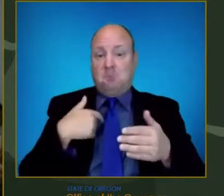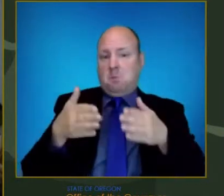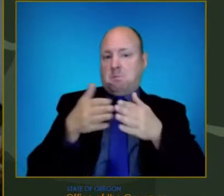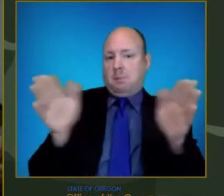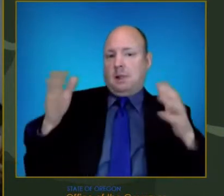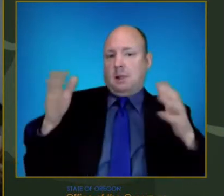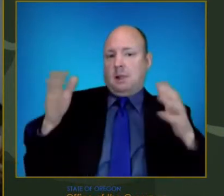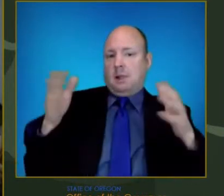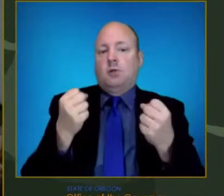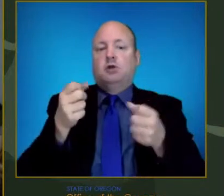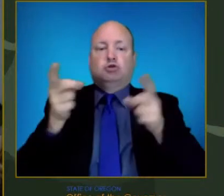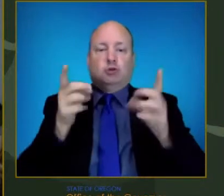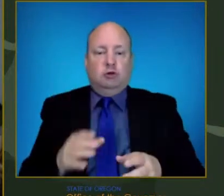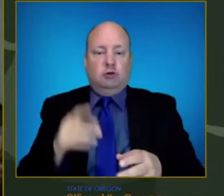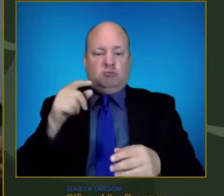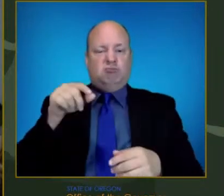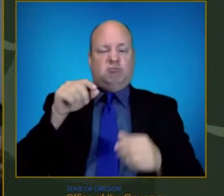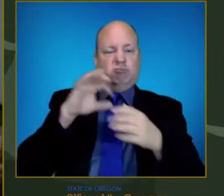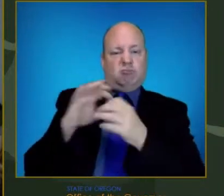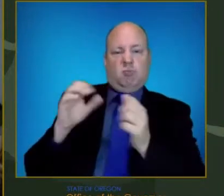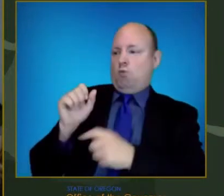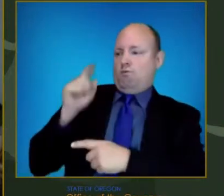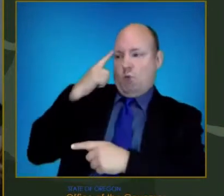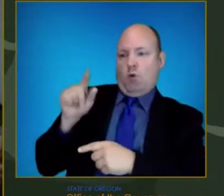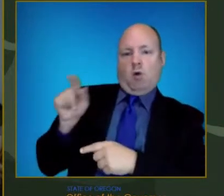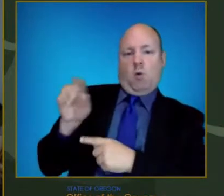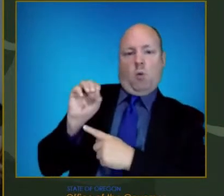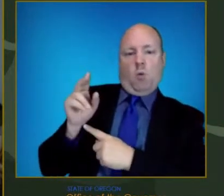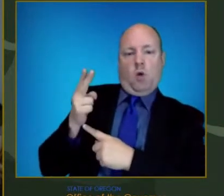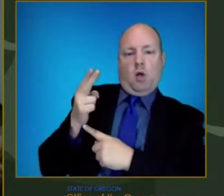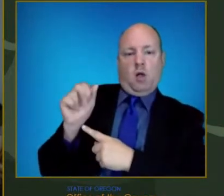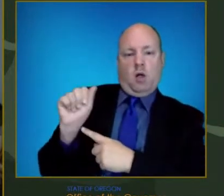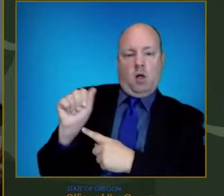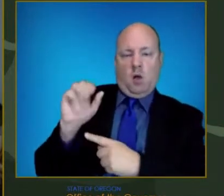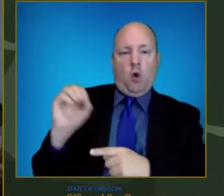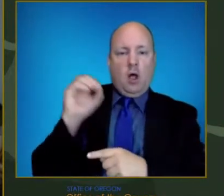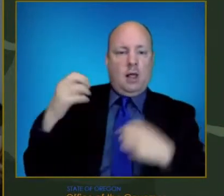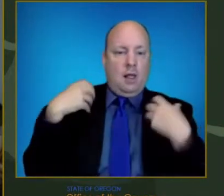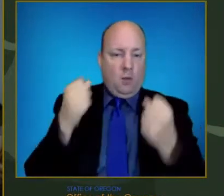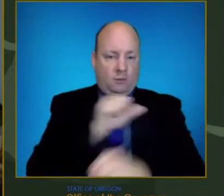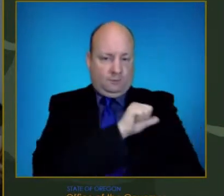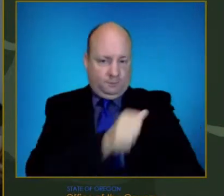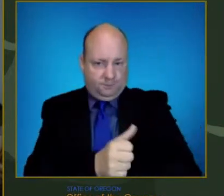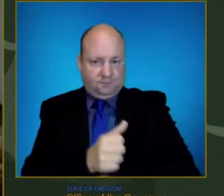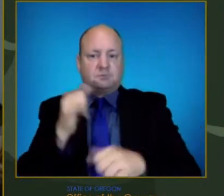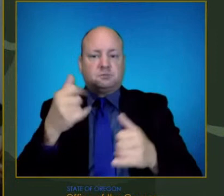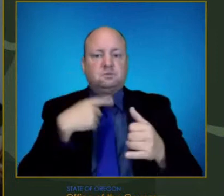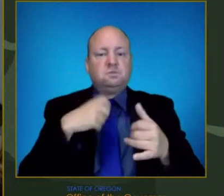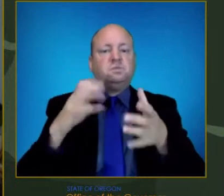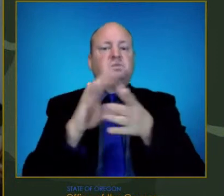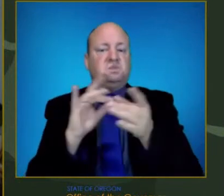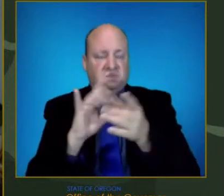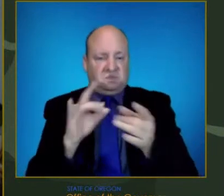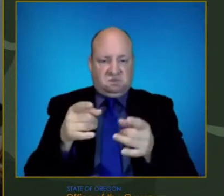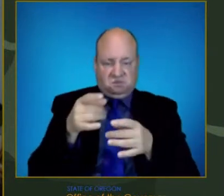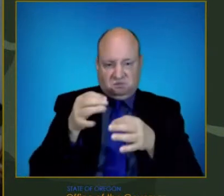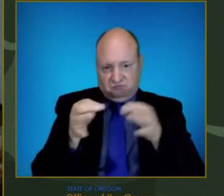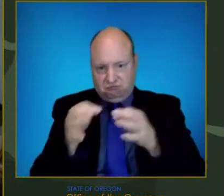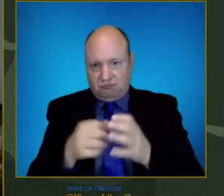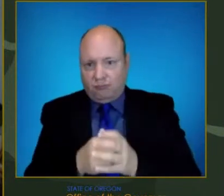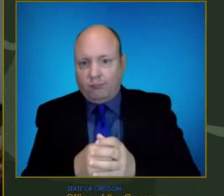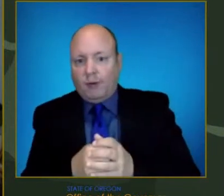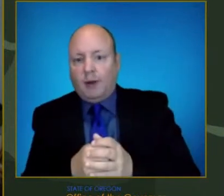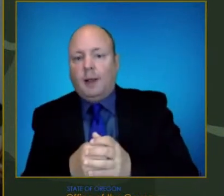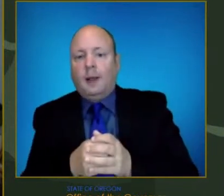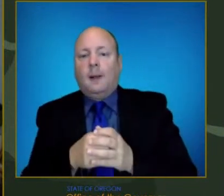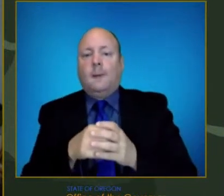her pronouns. This morning, I want to provide you with additional details about who is eligible for the Pfizer vaccine booster that was approved